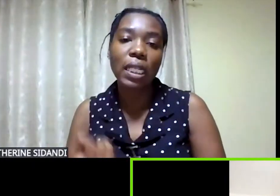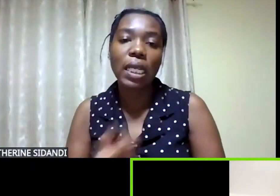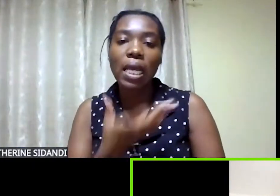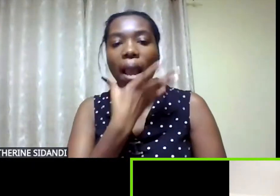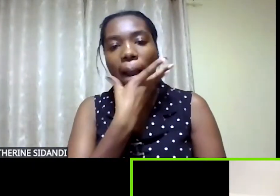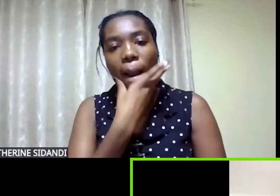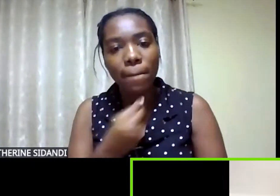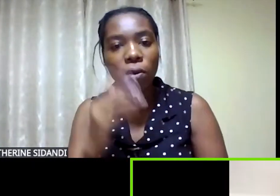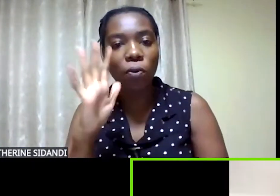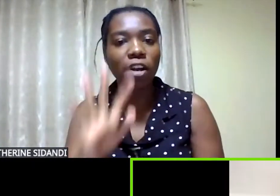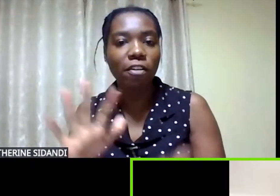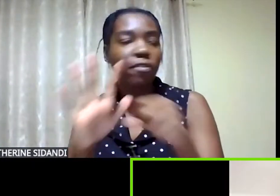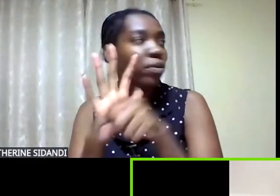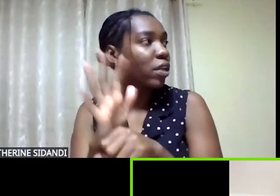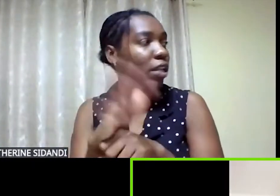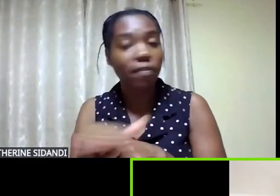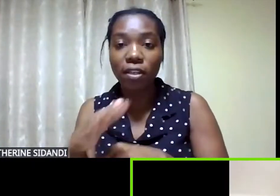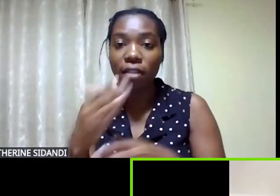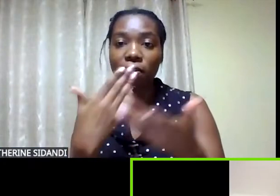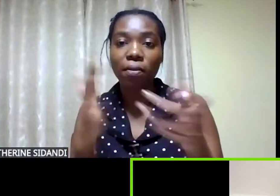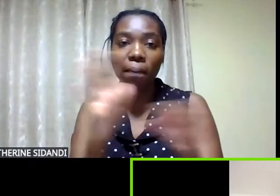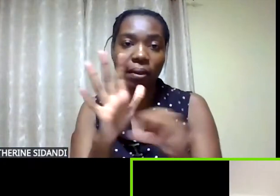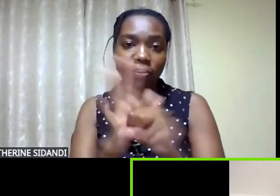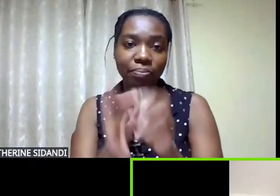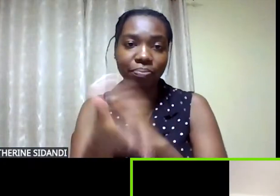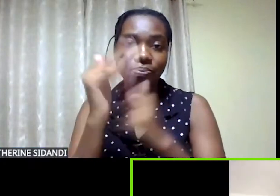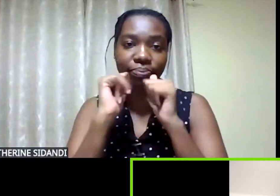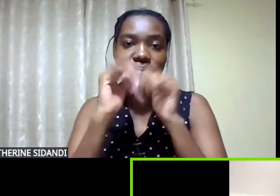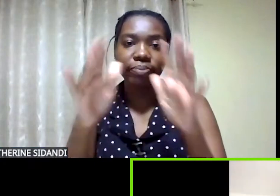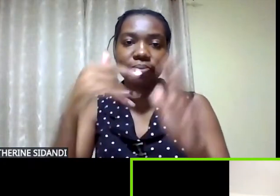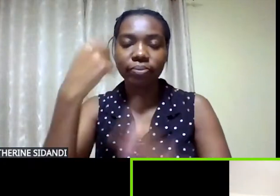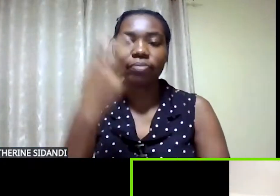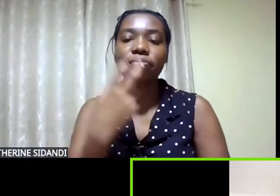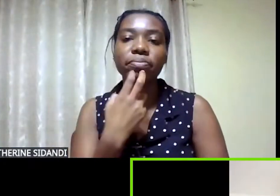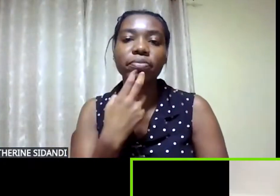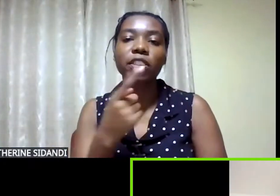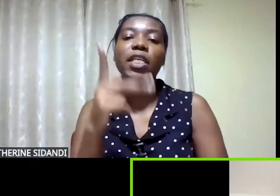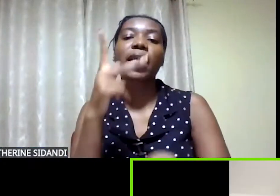evening. Thank you so much. God bless. See you next Tuesday. Keep it,